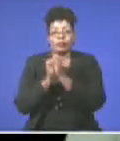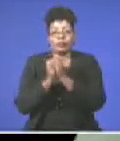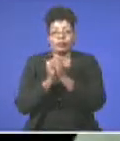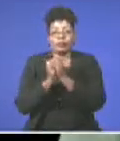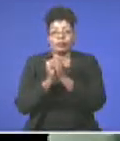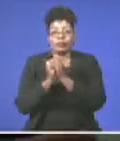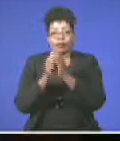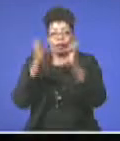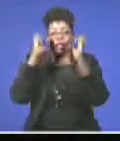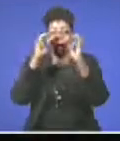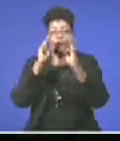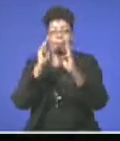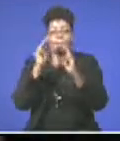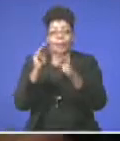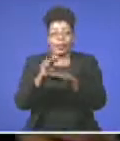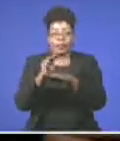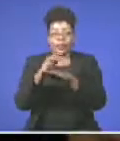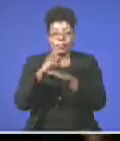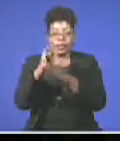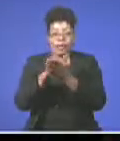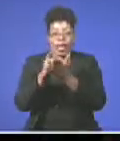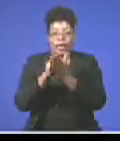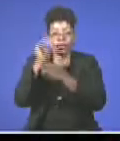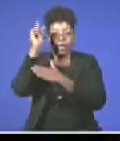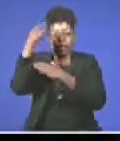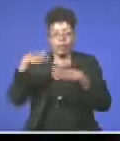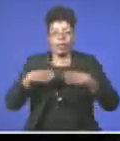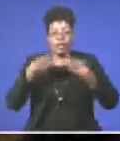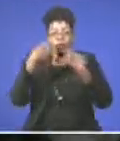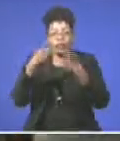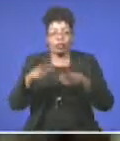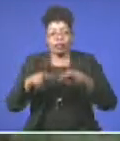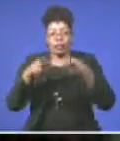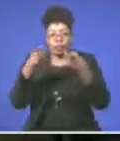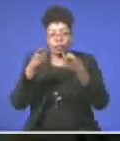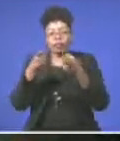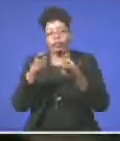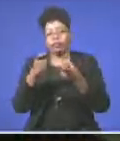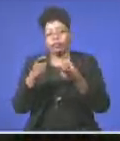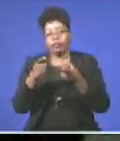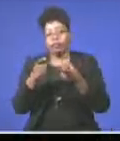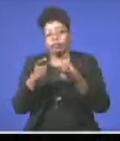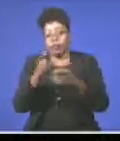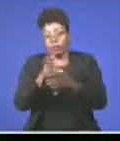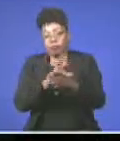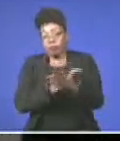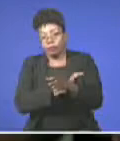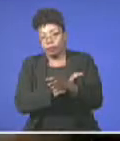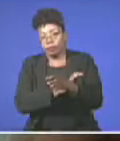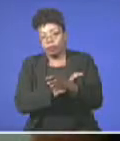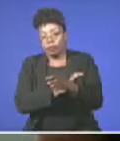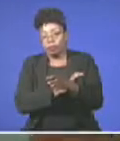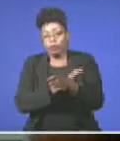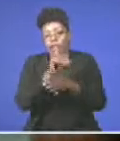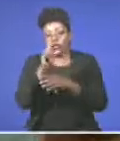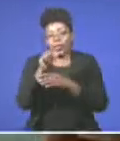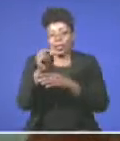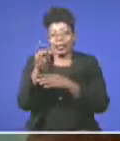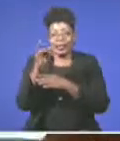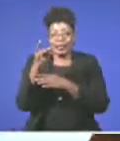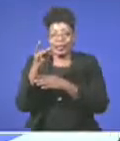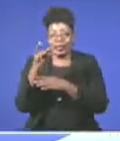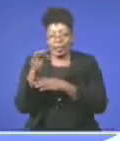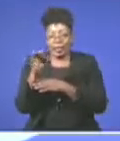Well, the education minister noted that government's commitment to digitize the entire public school system by 2019. Regarding